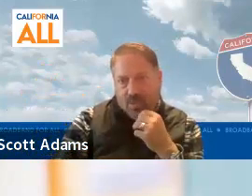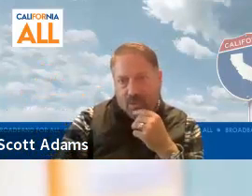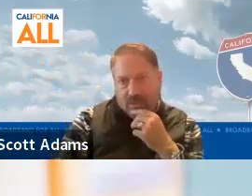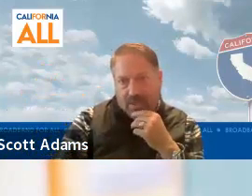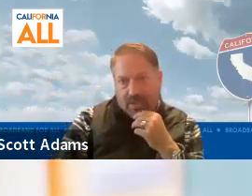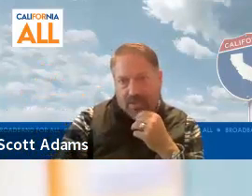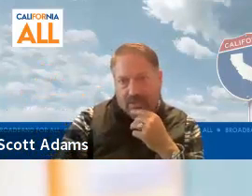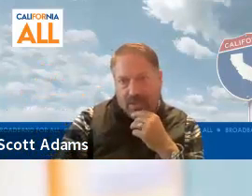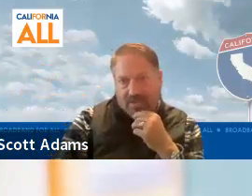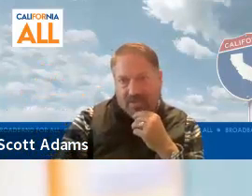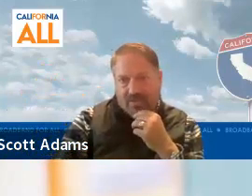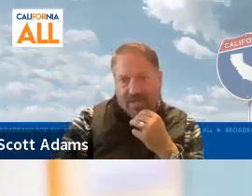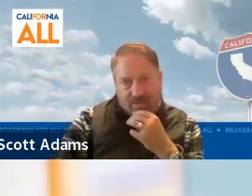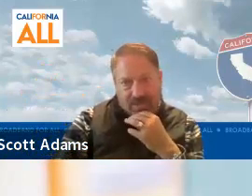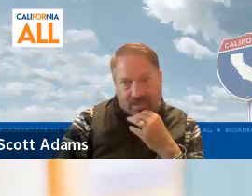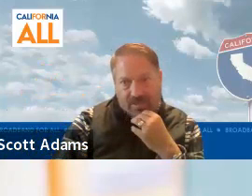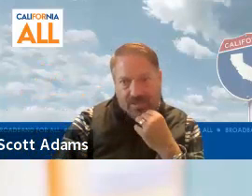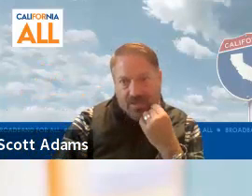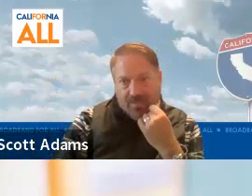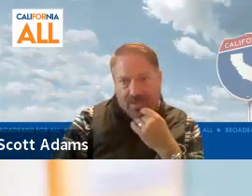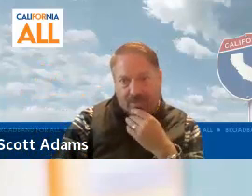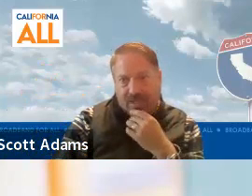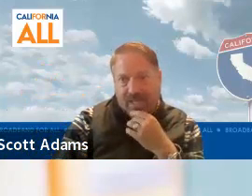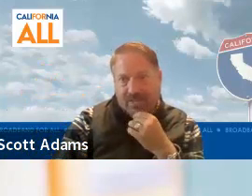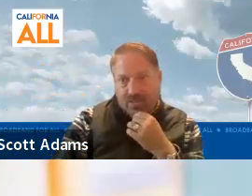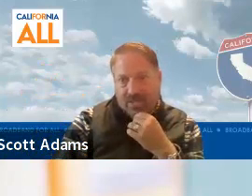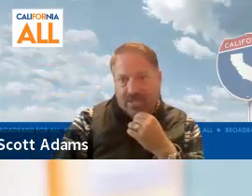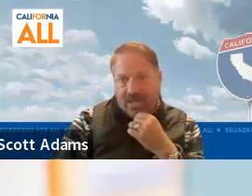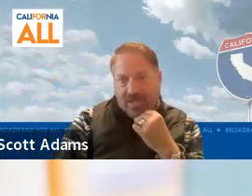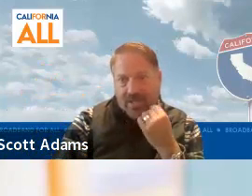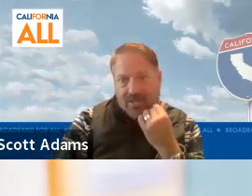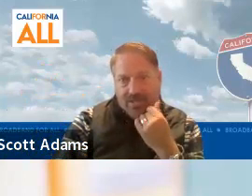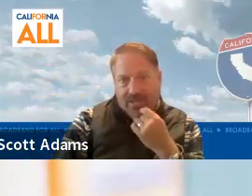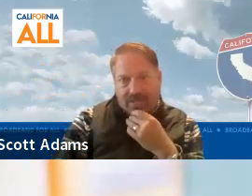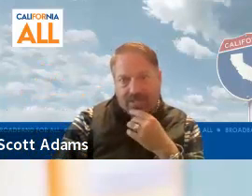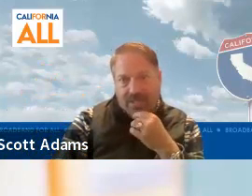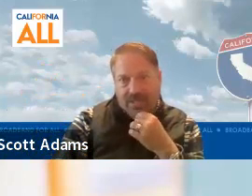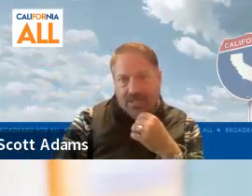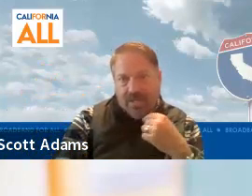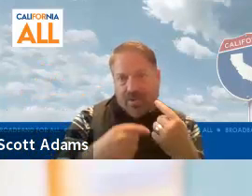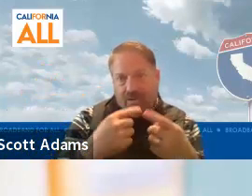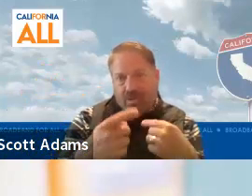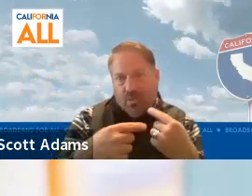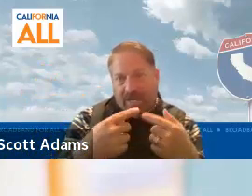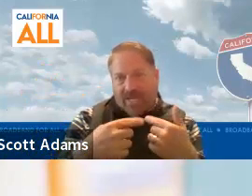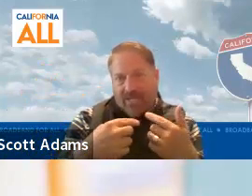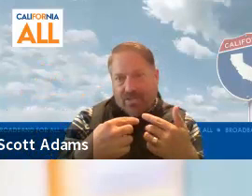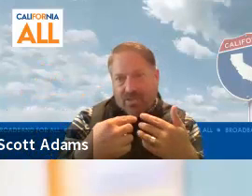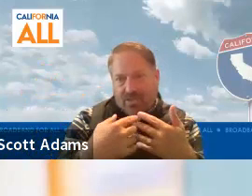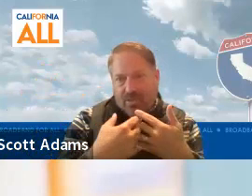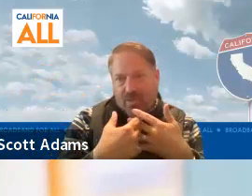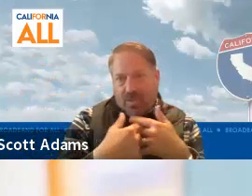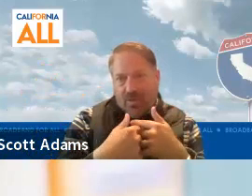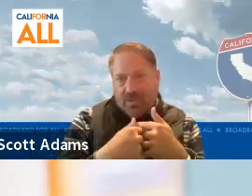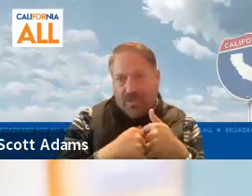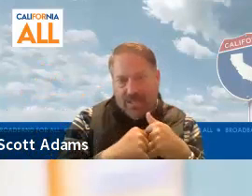really important. And the device piece, I'm glad that you raised that, because it's part of the whole package.